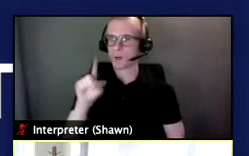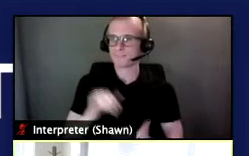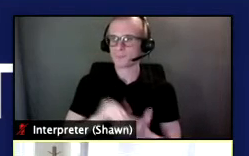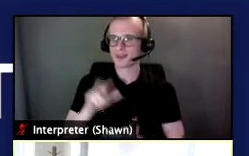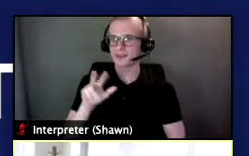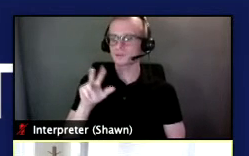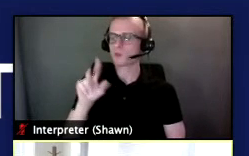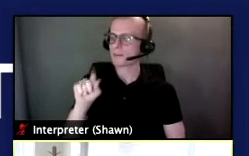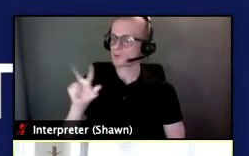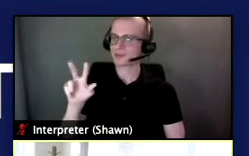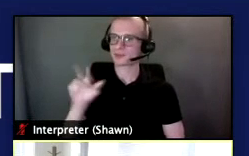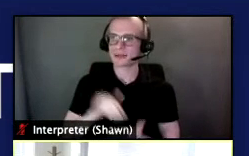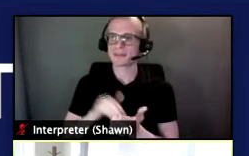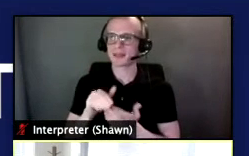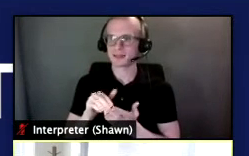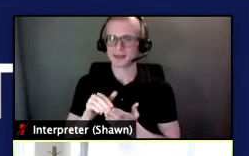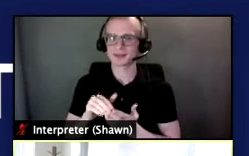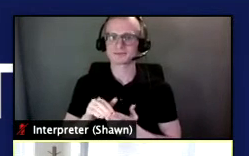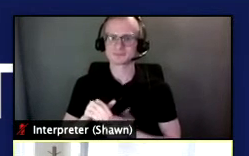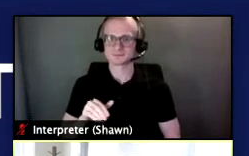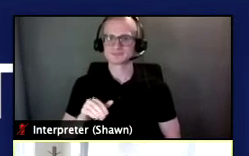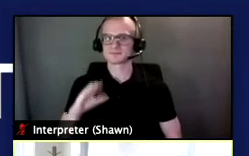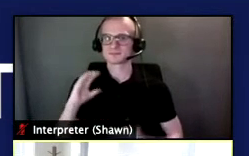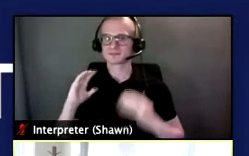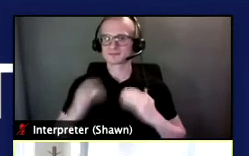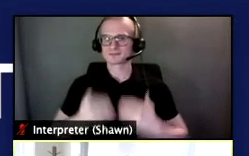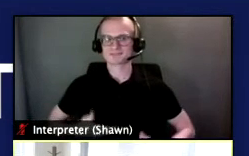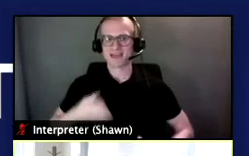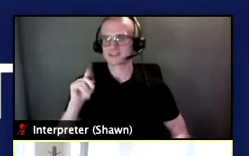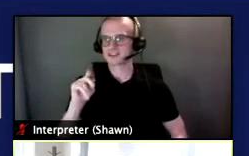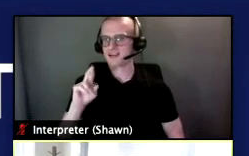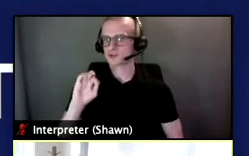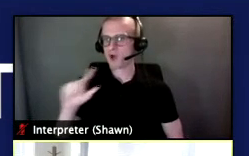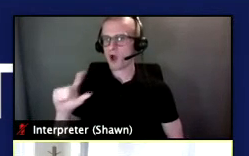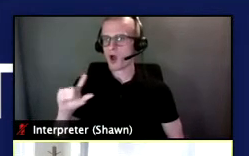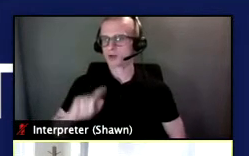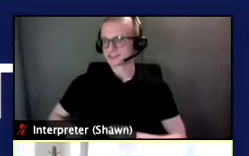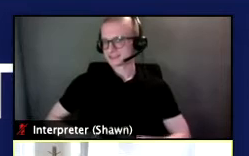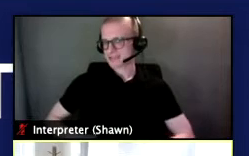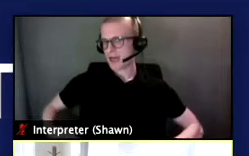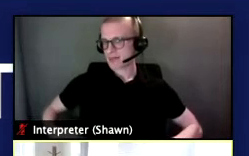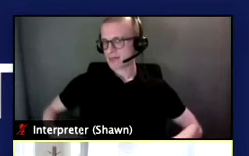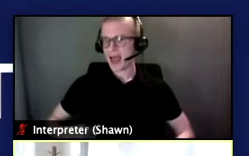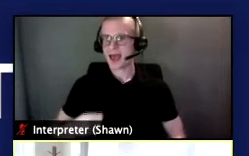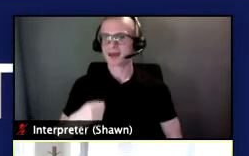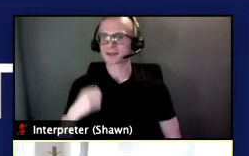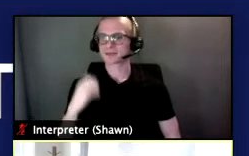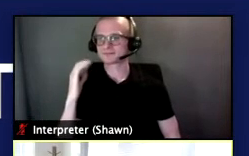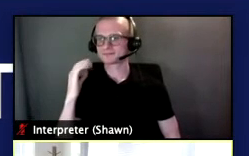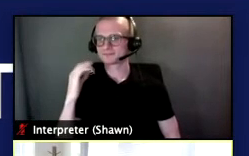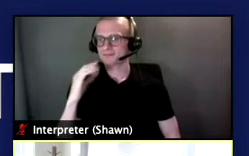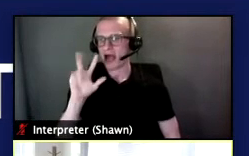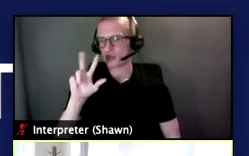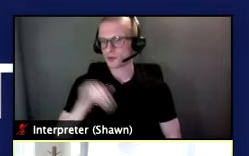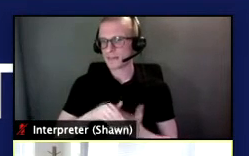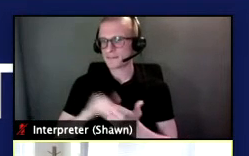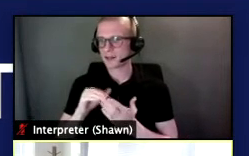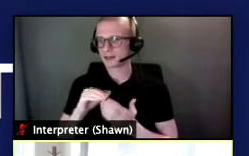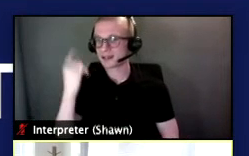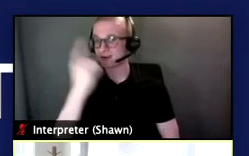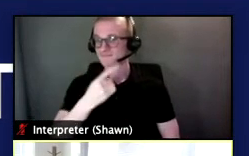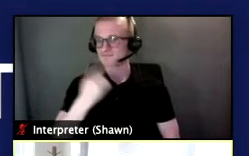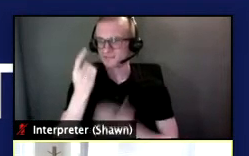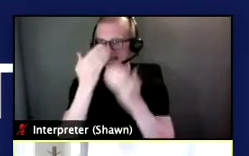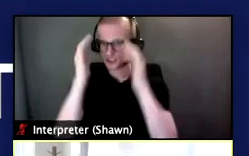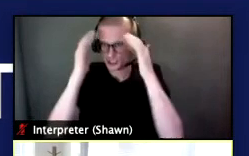coveralls, 3.1 million face shields, some hand sanitizer, thermometers. We've distributed